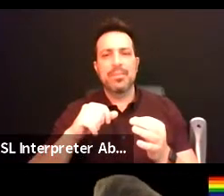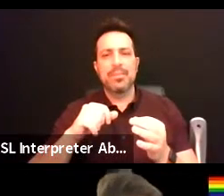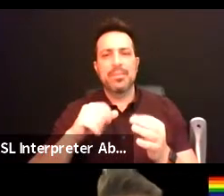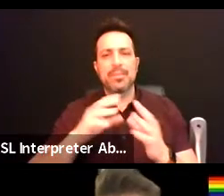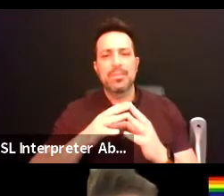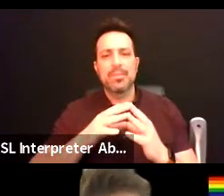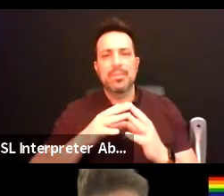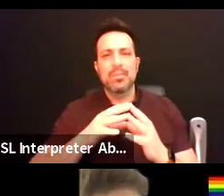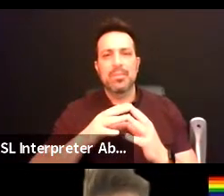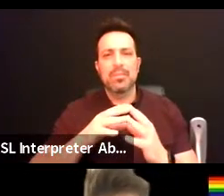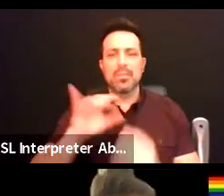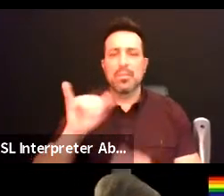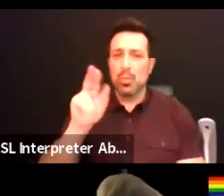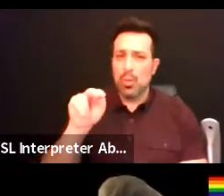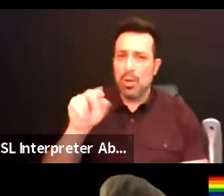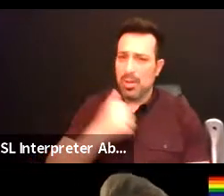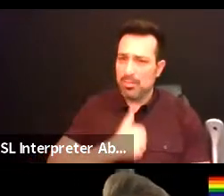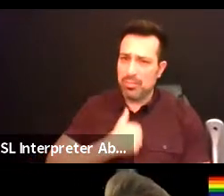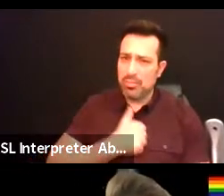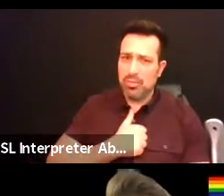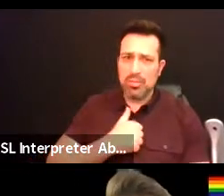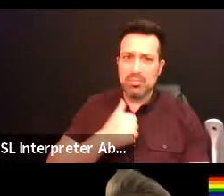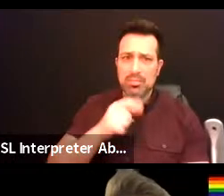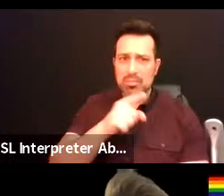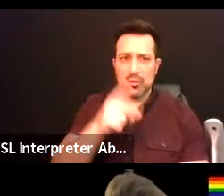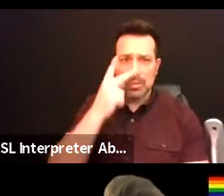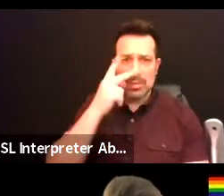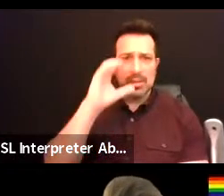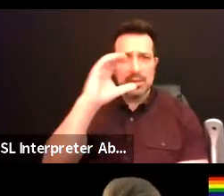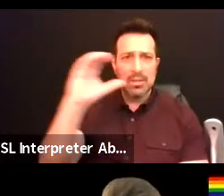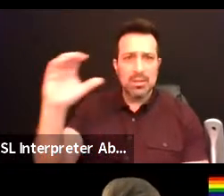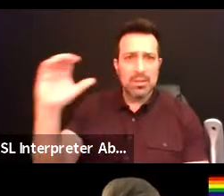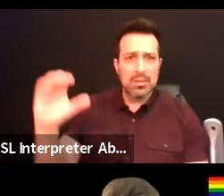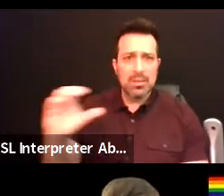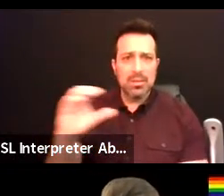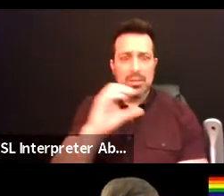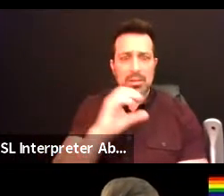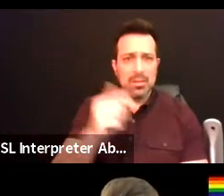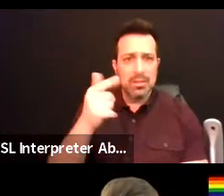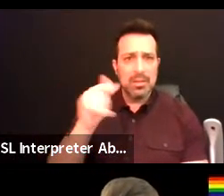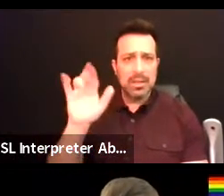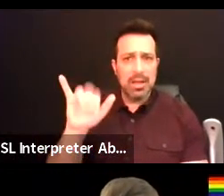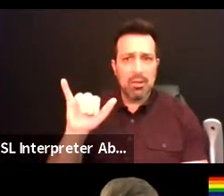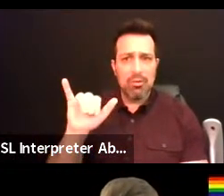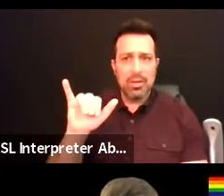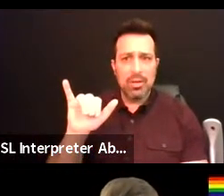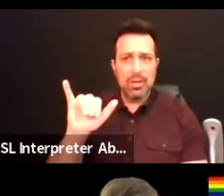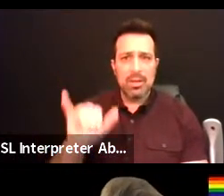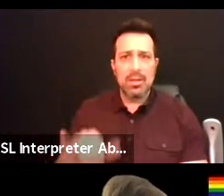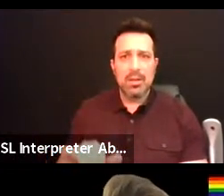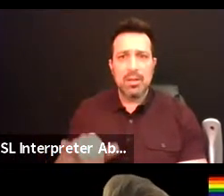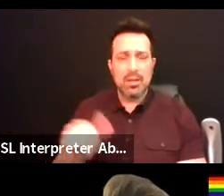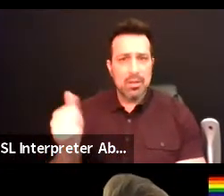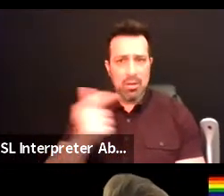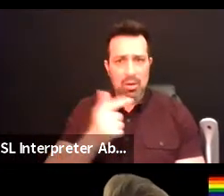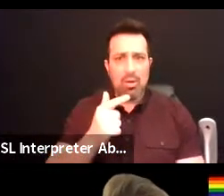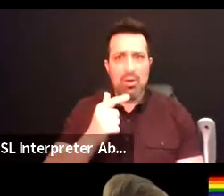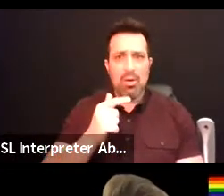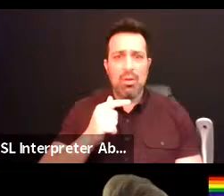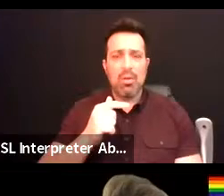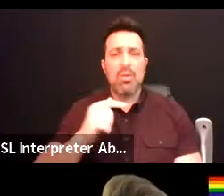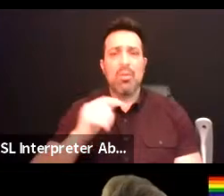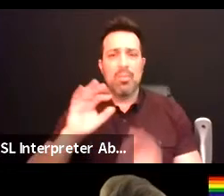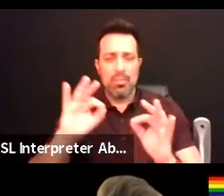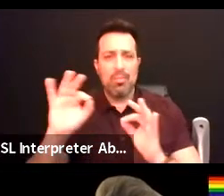wait. I'm sorry, Shelly, is that not what everybody else is seeing, the gallery view? Are we all good? Oh,